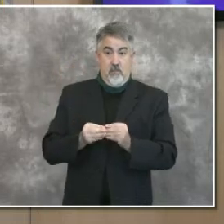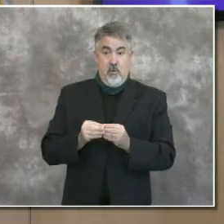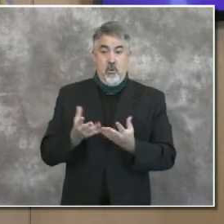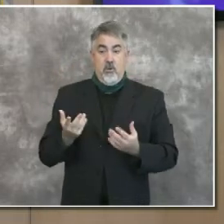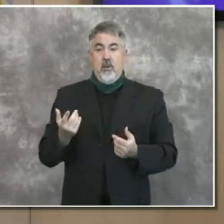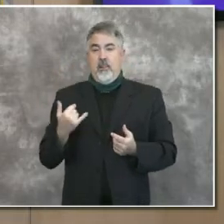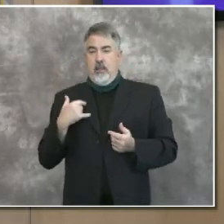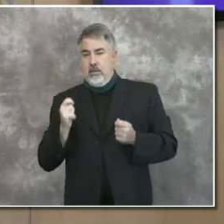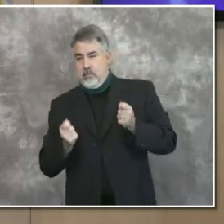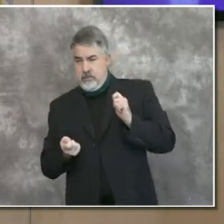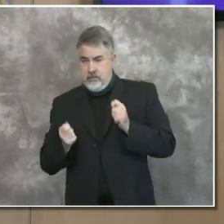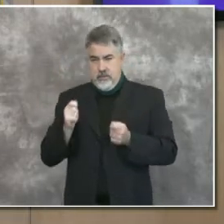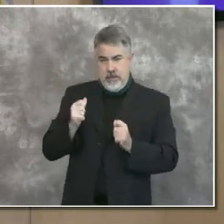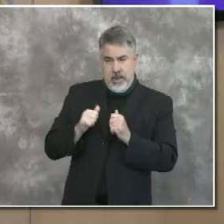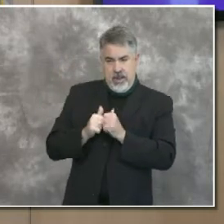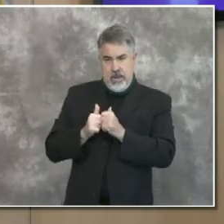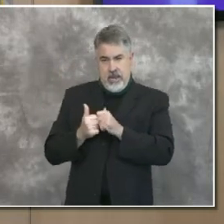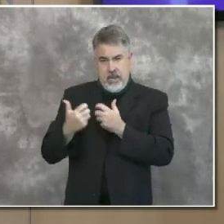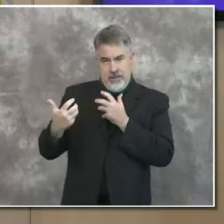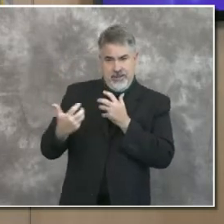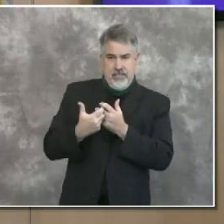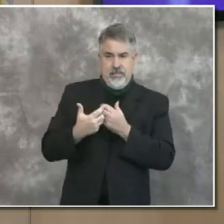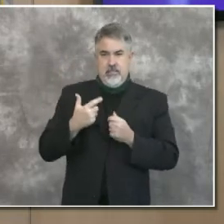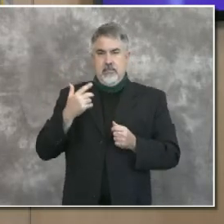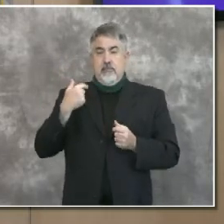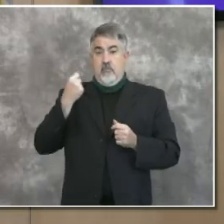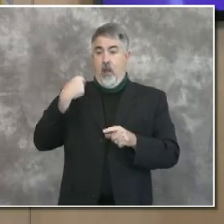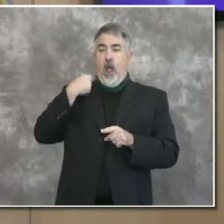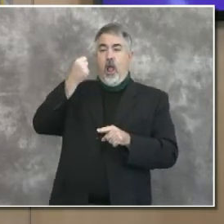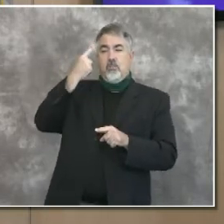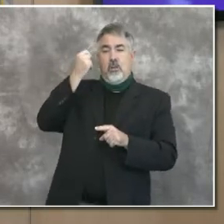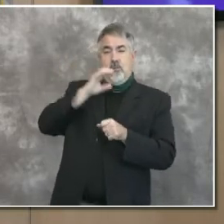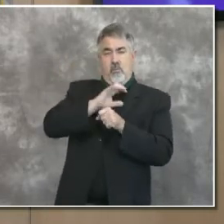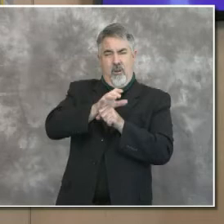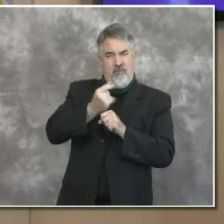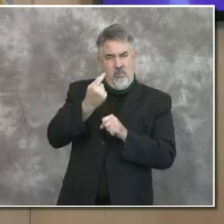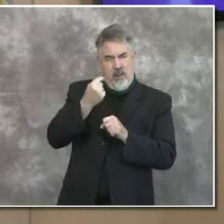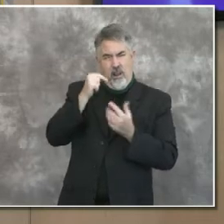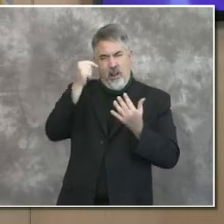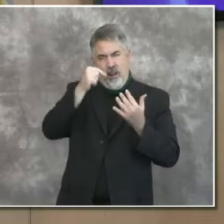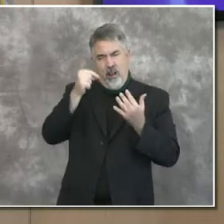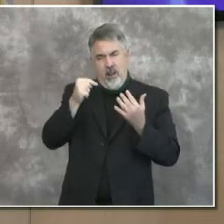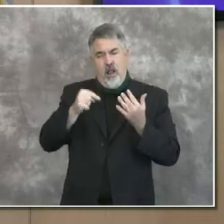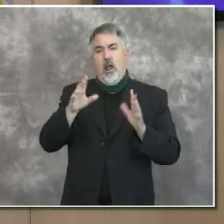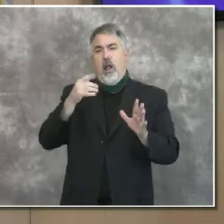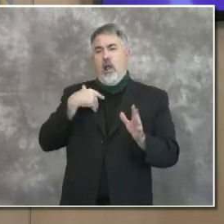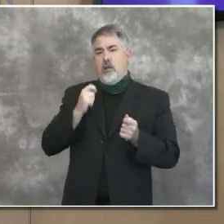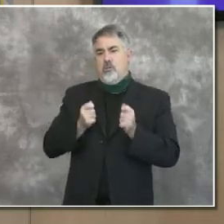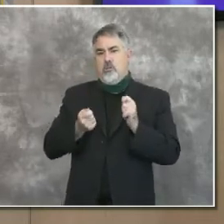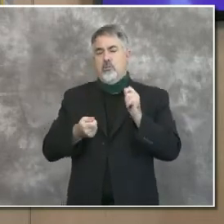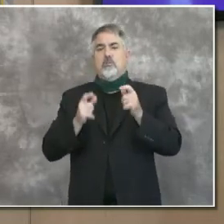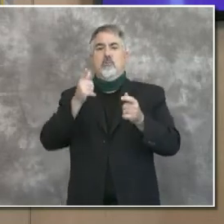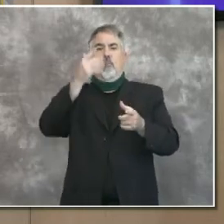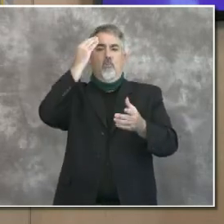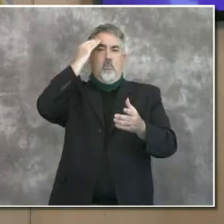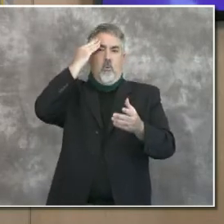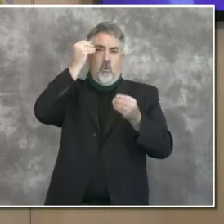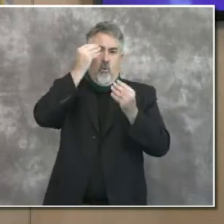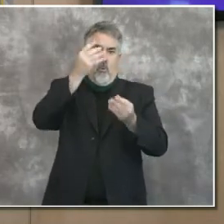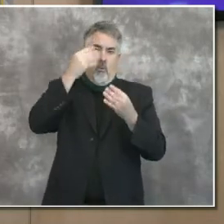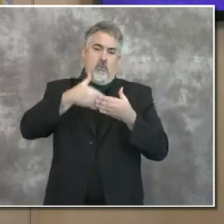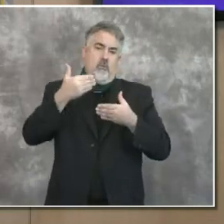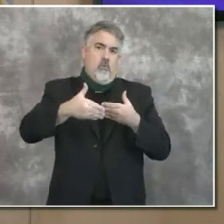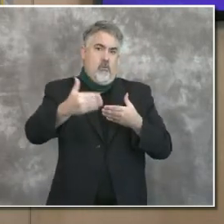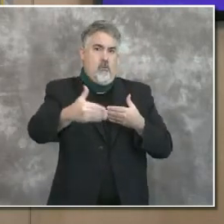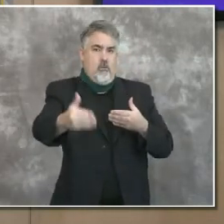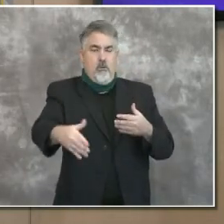yesterday about the need to be more aware and have more commitment to how we go about daily life. And given we will be existing in a